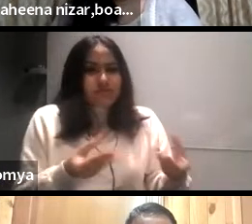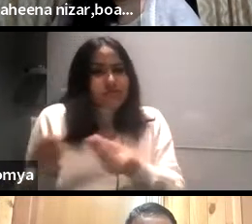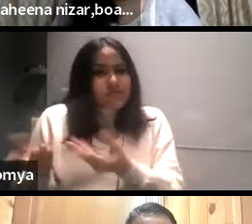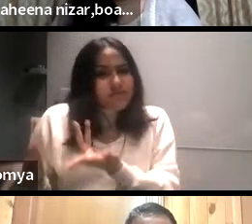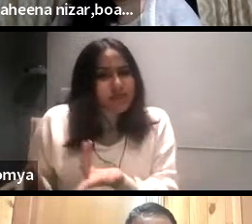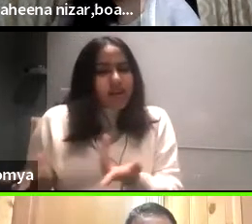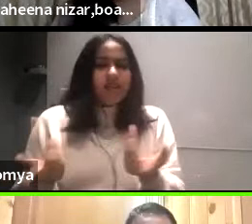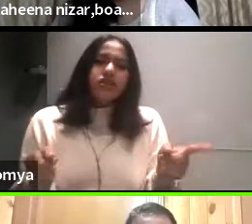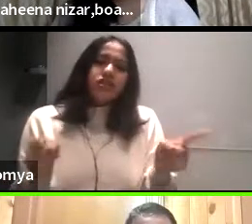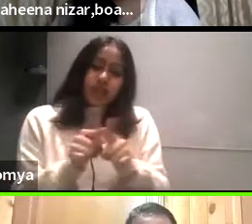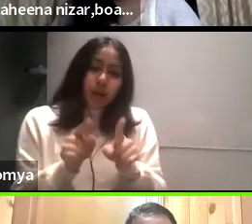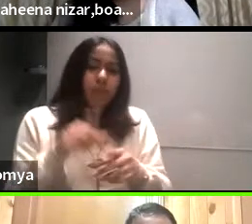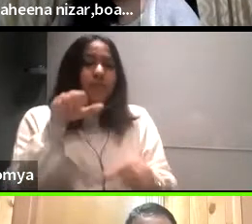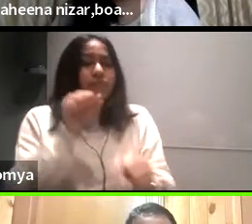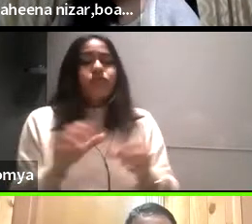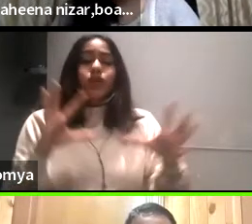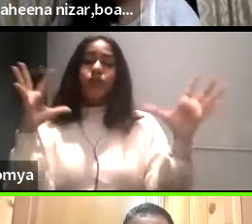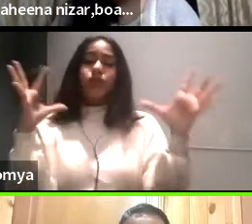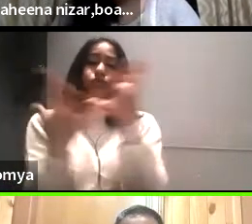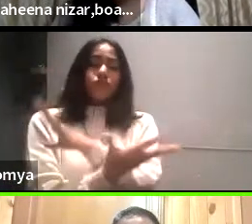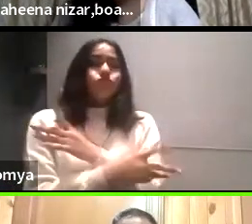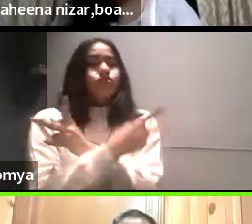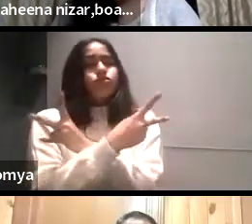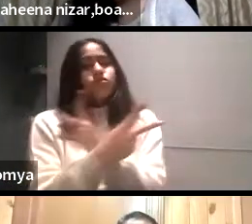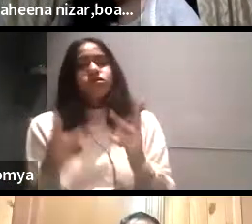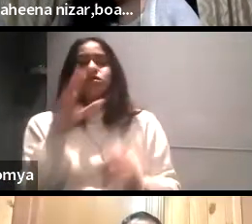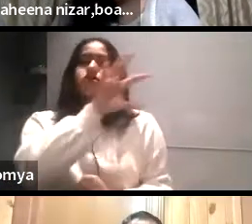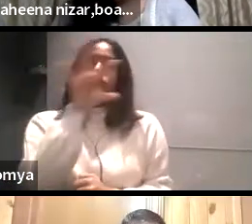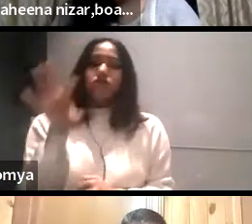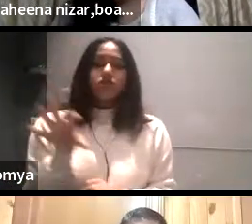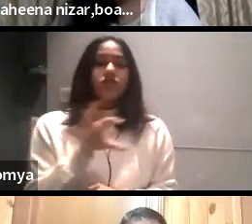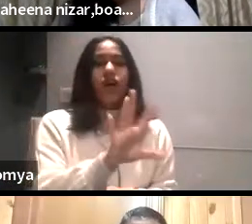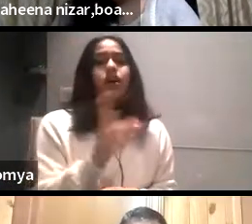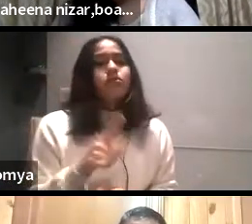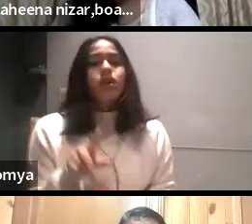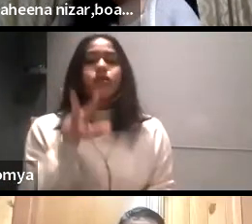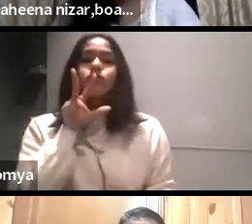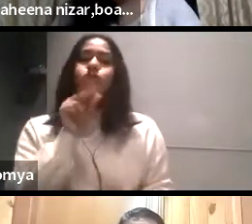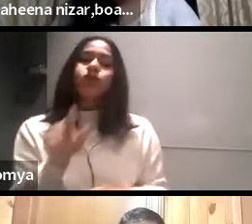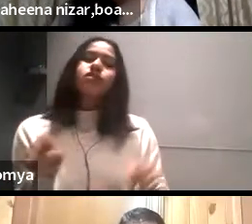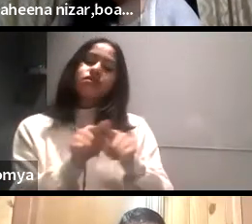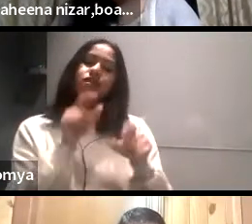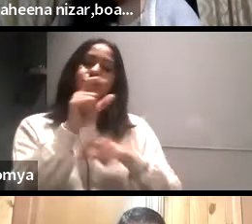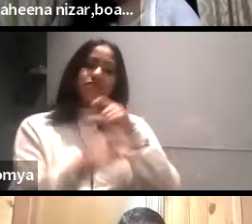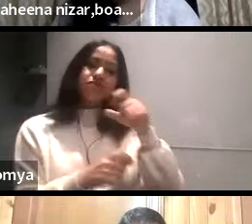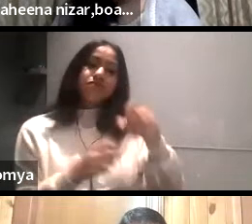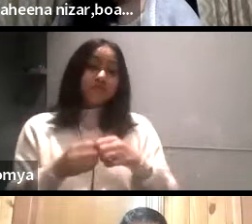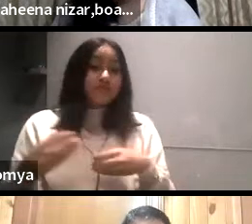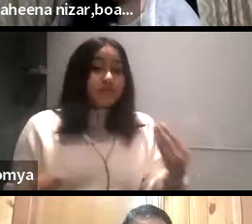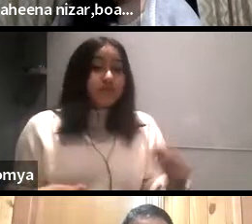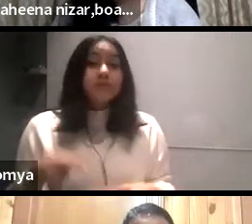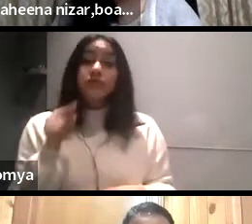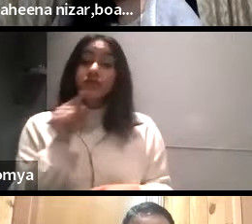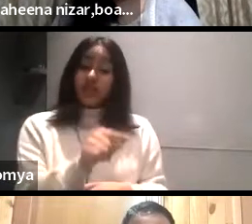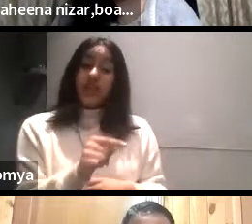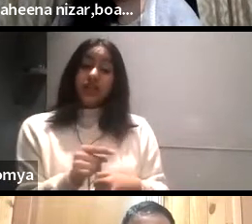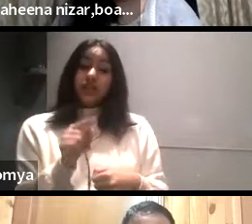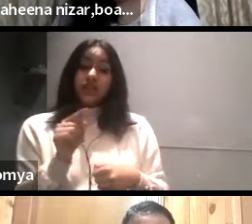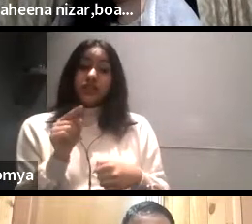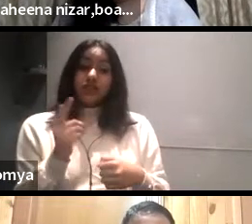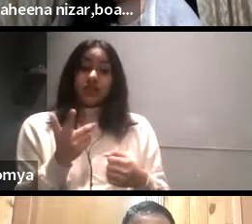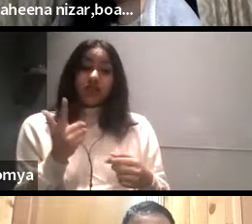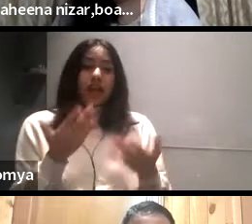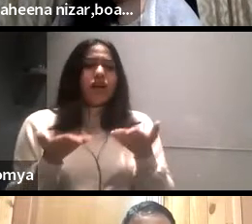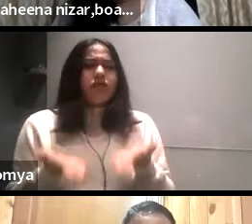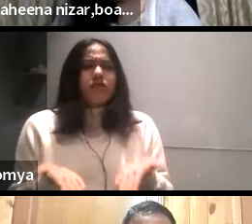of London, working globally in many countries, but we talk business with the corporates. So that is something. And